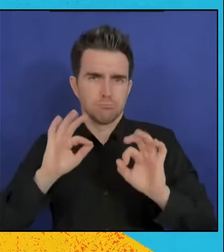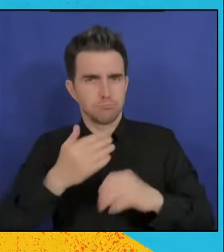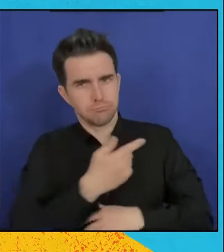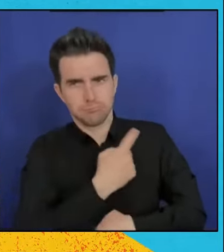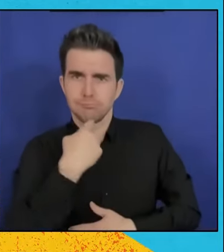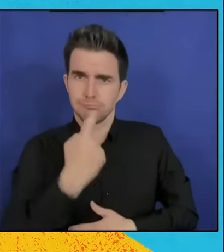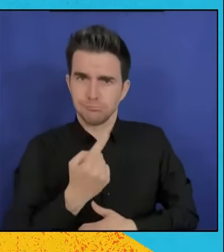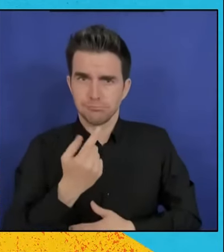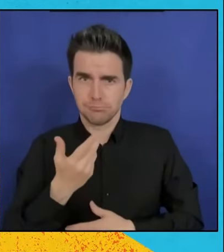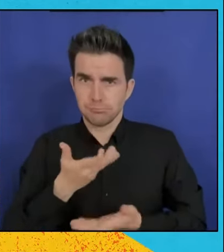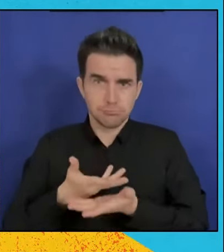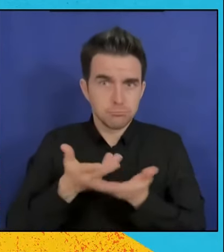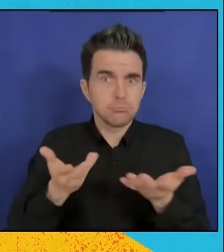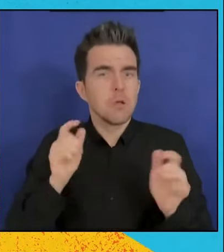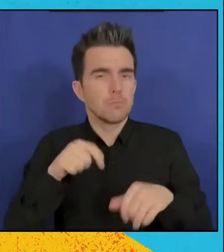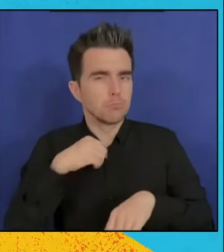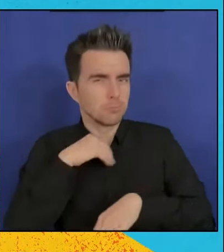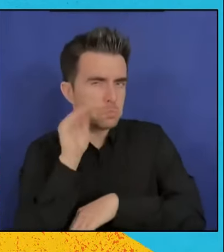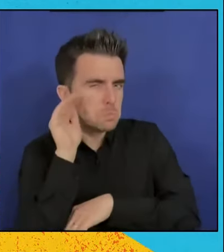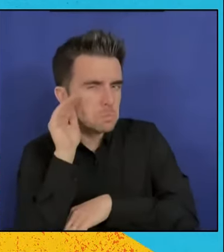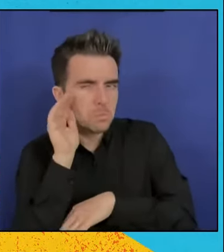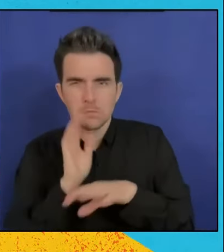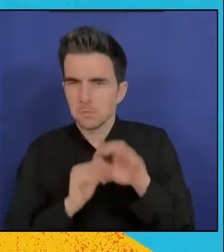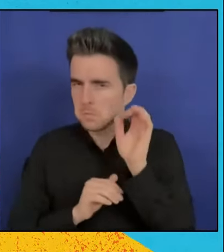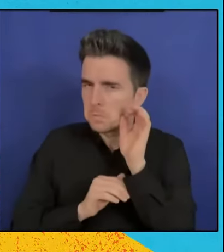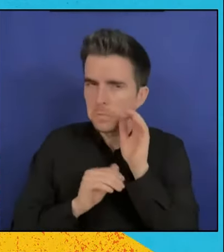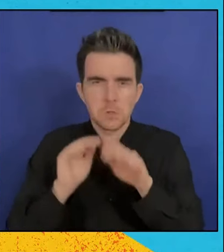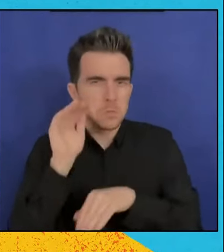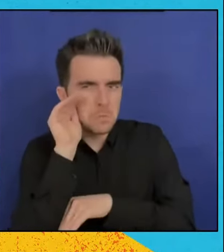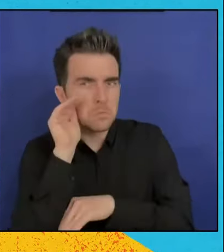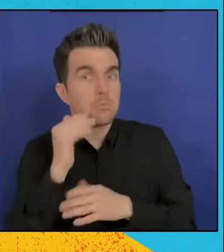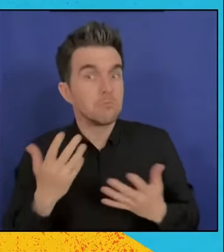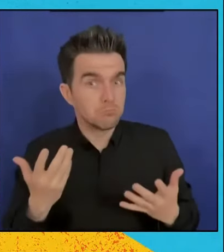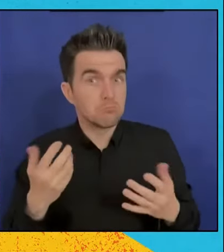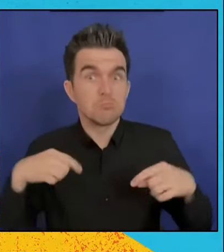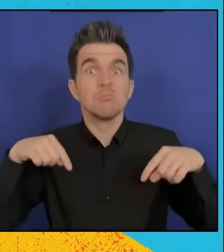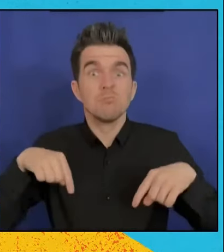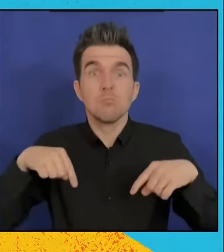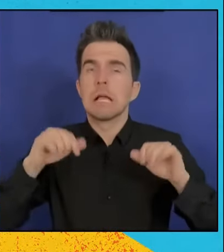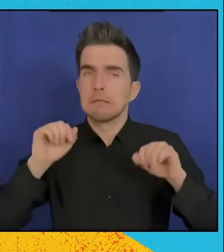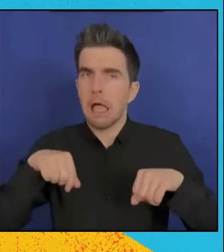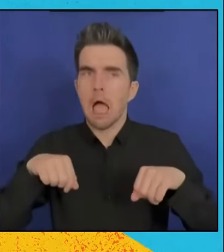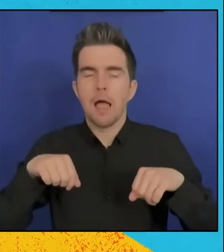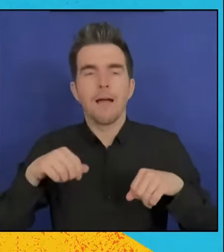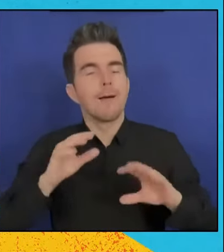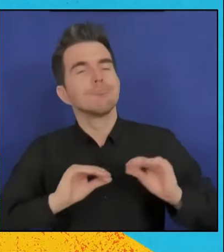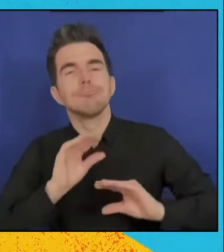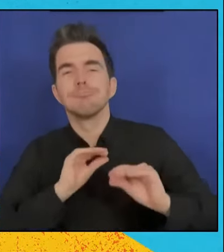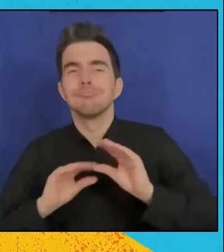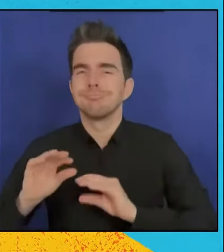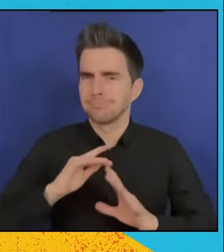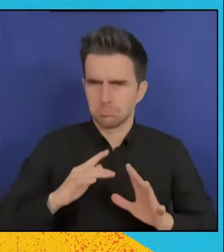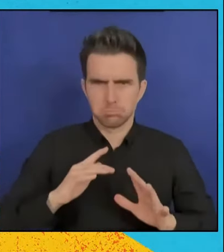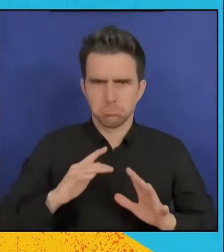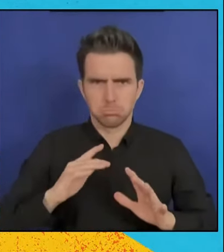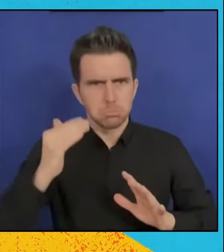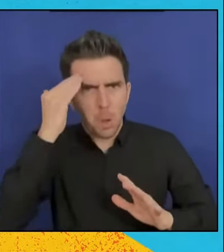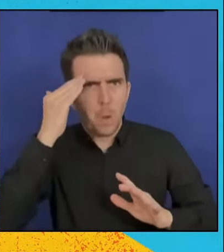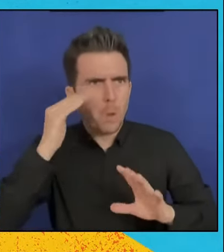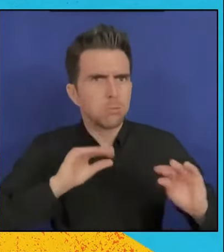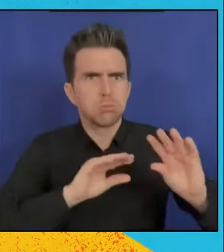So first of all, thank you for taking the time to be here. My own journey also in understanding how in